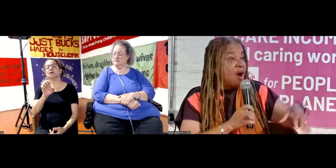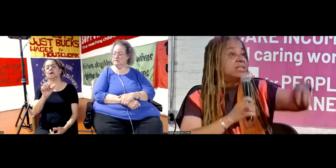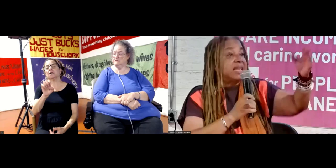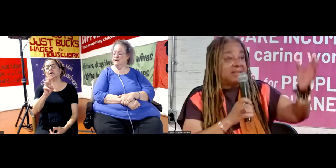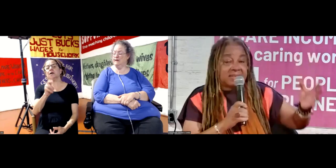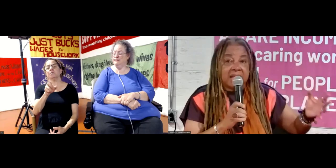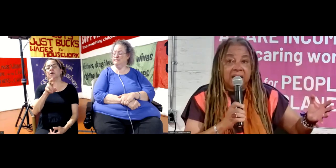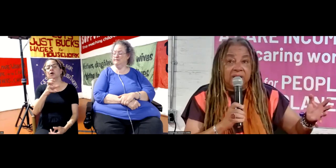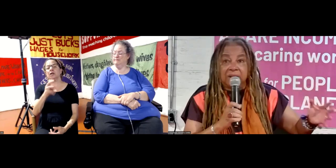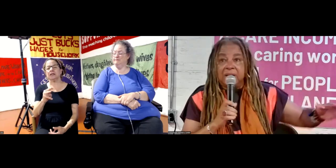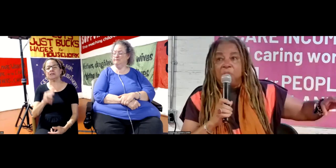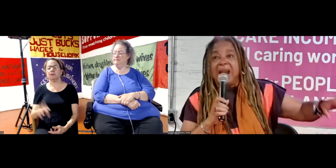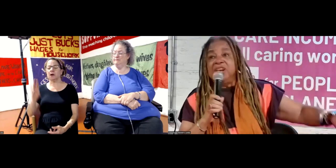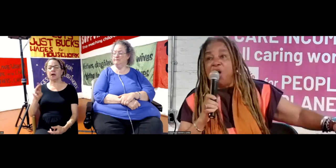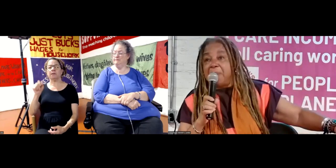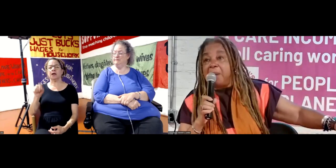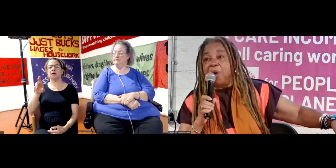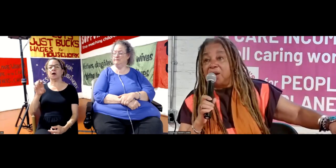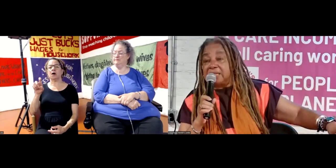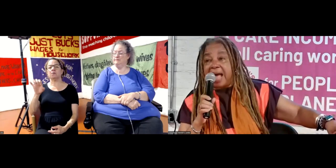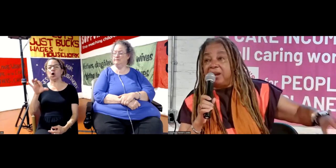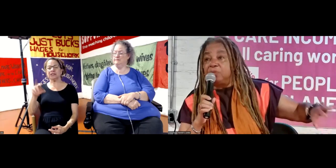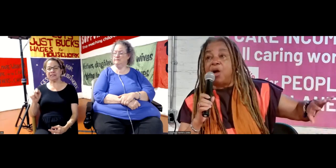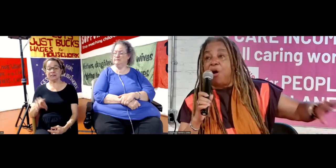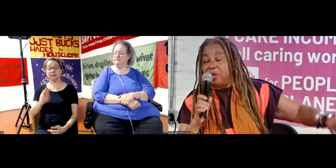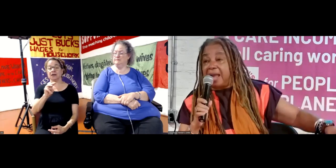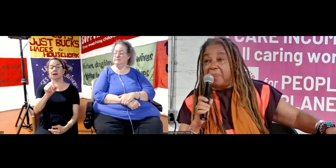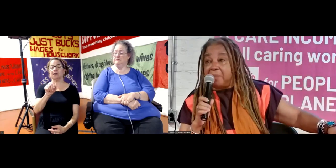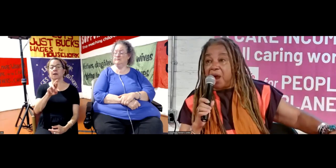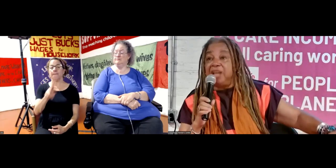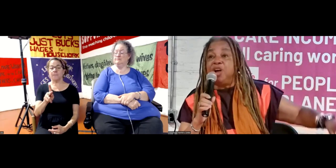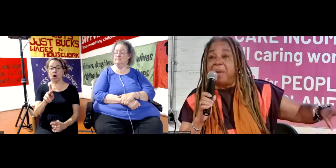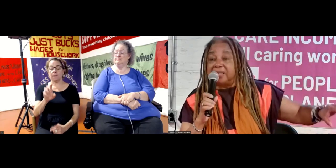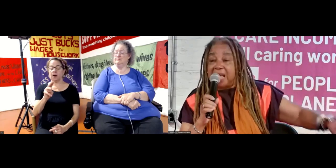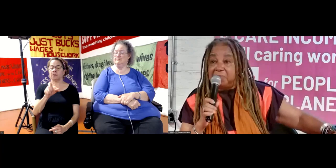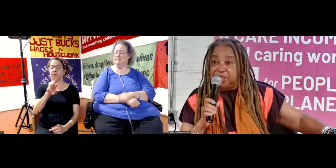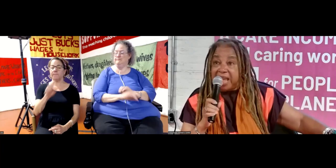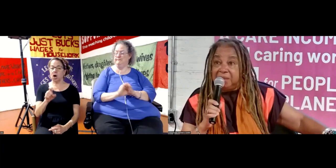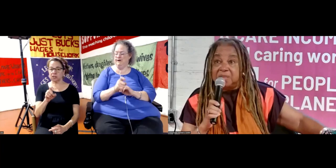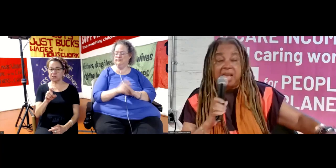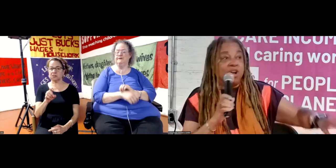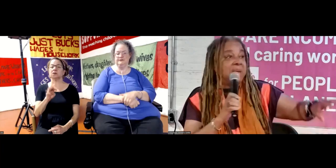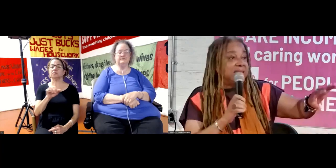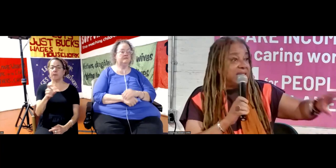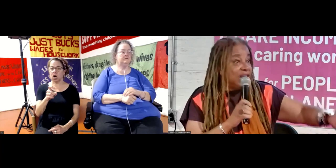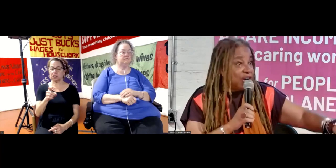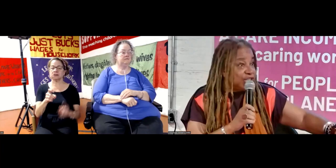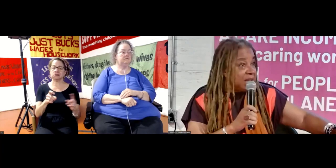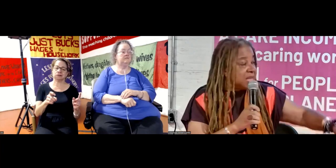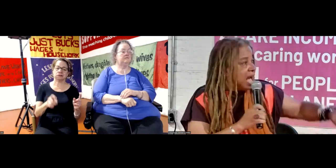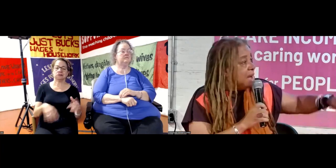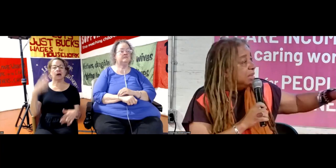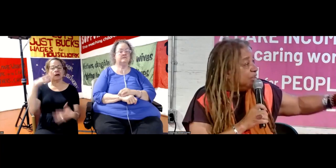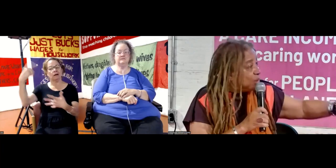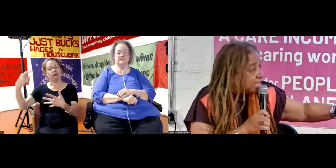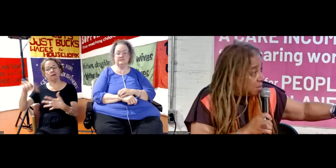were Marxists. Look, what I know about Marx, I don't know a whole lot about Marx. I know about Selma James. I know about CLR